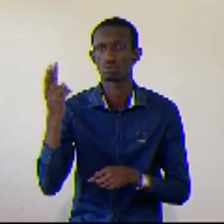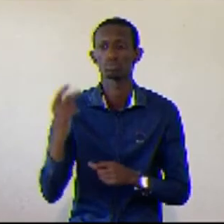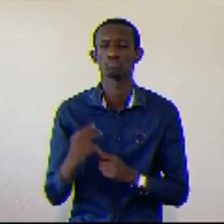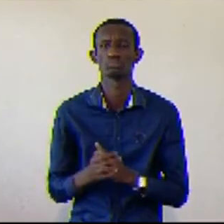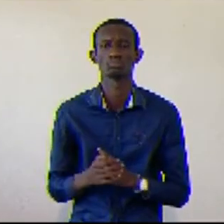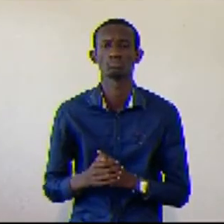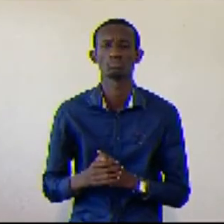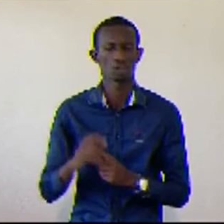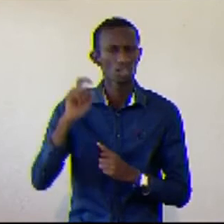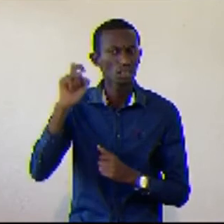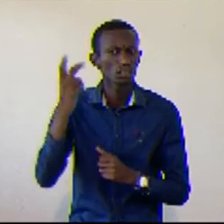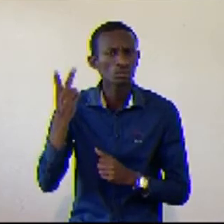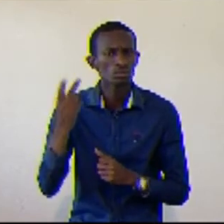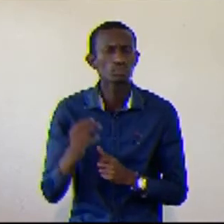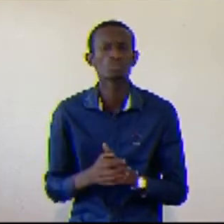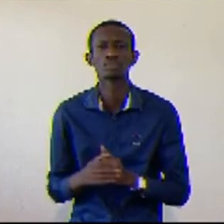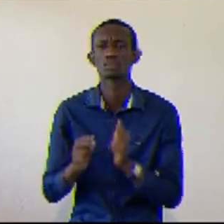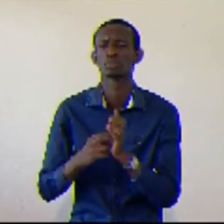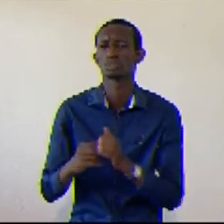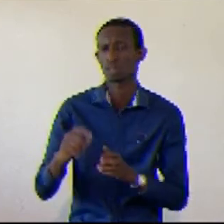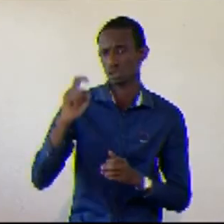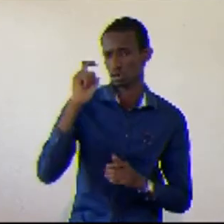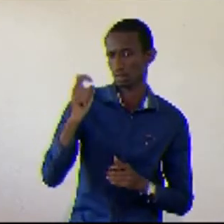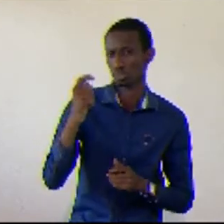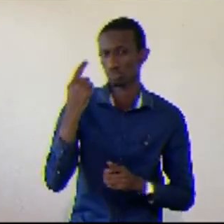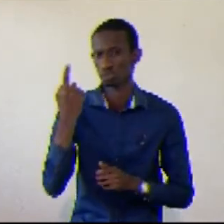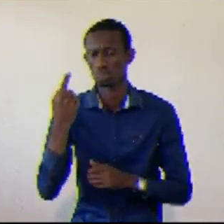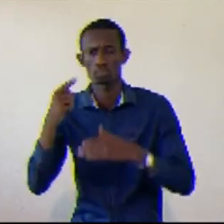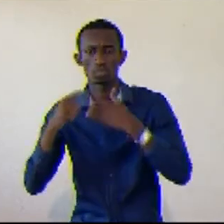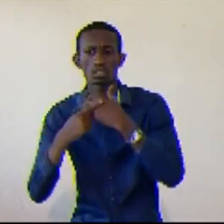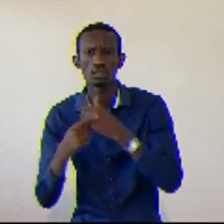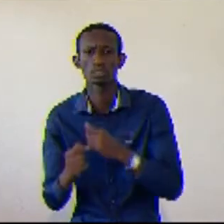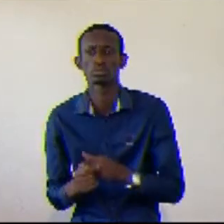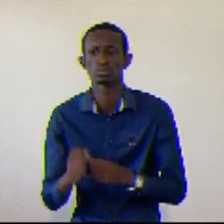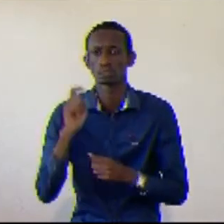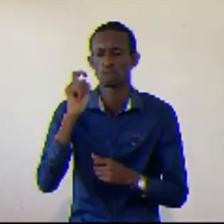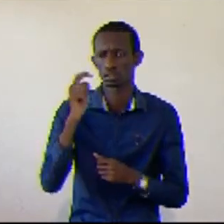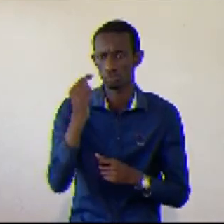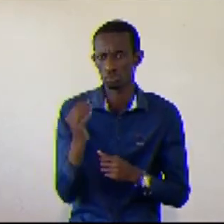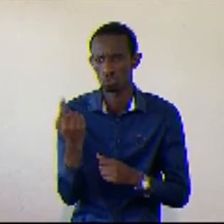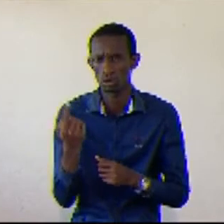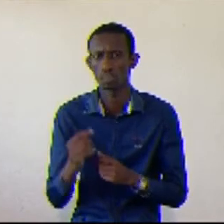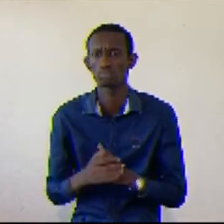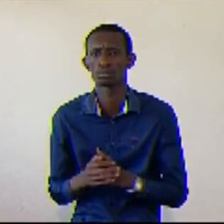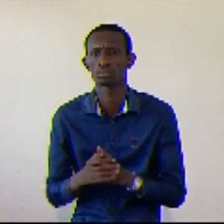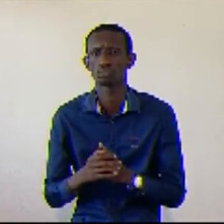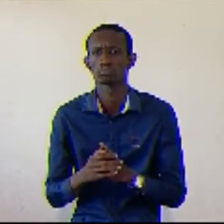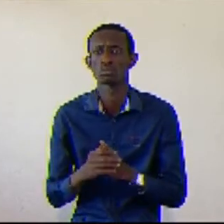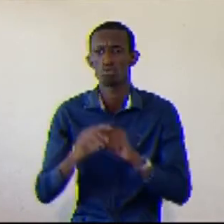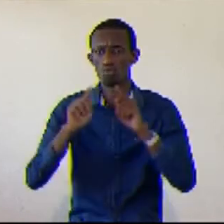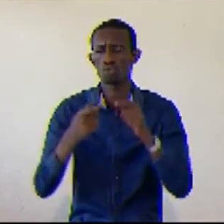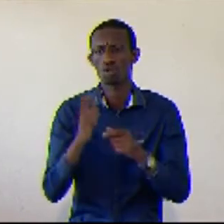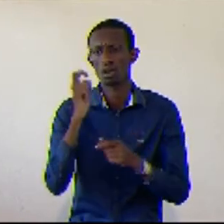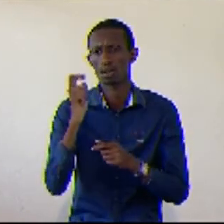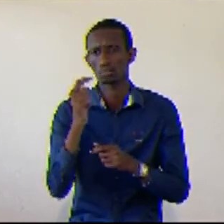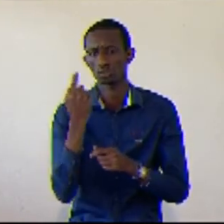x2 is x1 minus f of x1 over f derivative of x1,